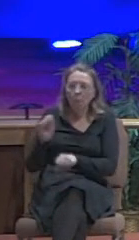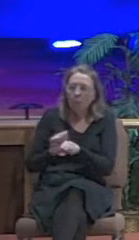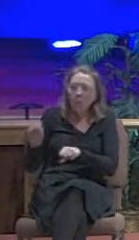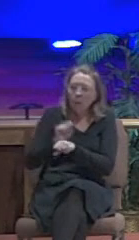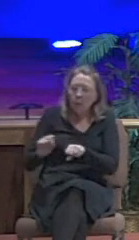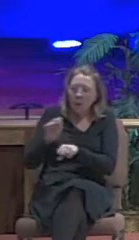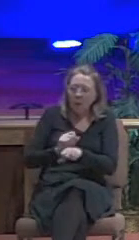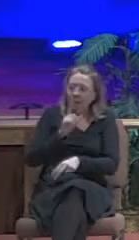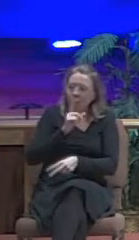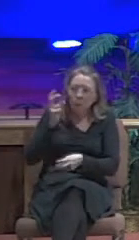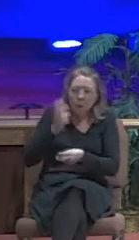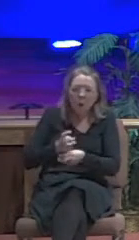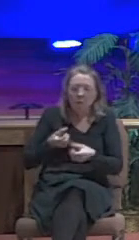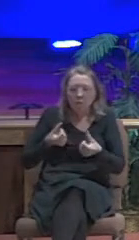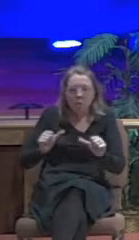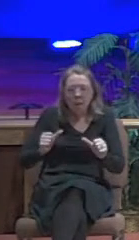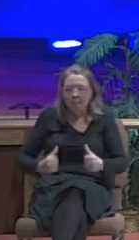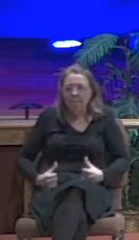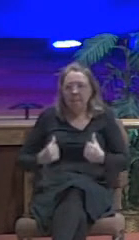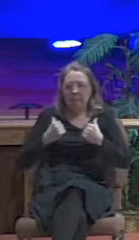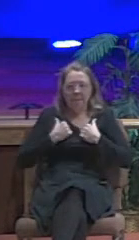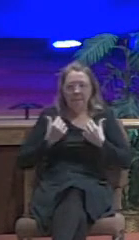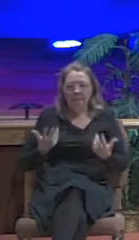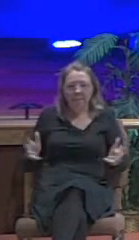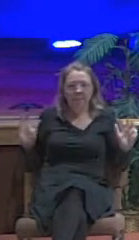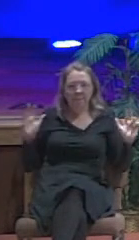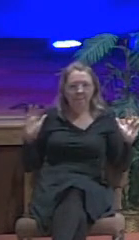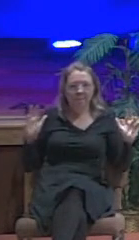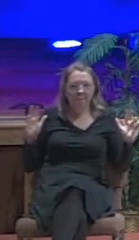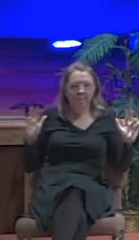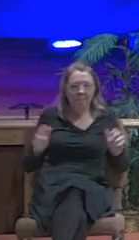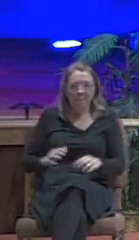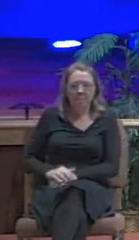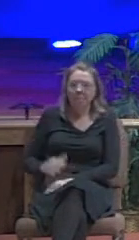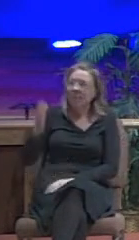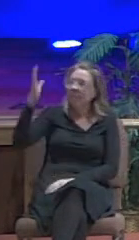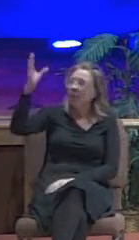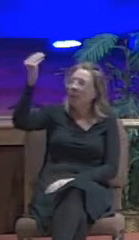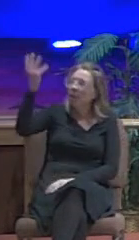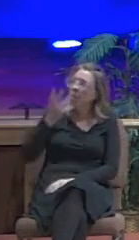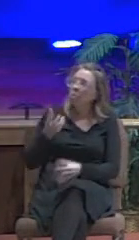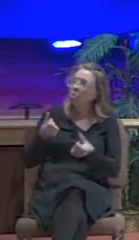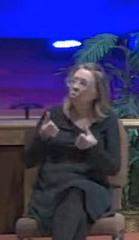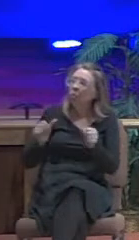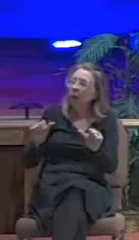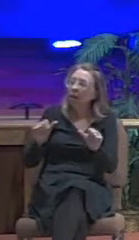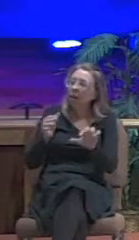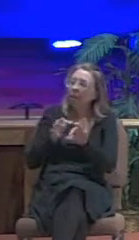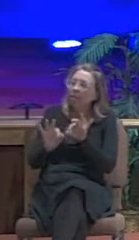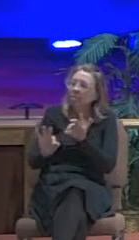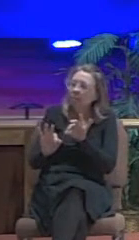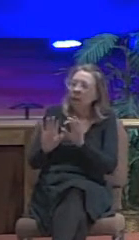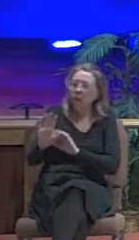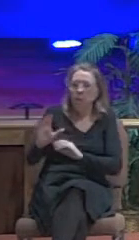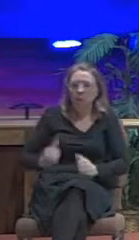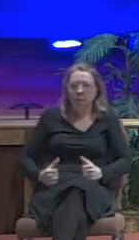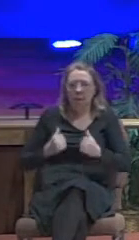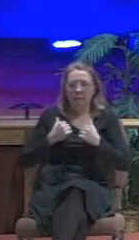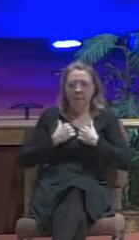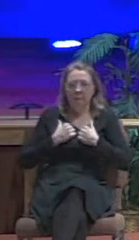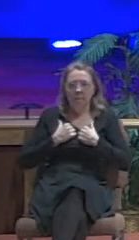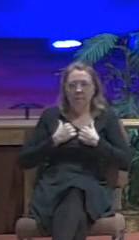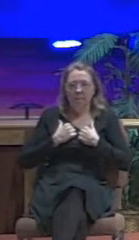at your life and how can you simplify your life? You create more margin in your life. You create